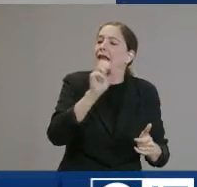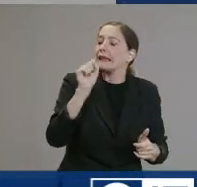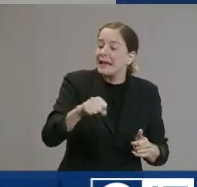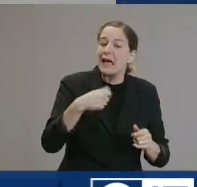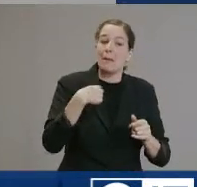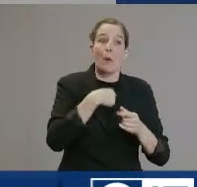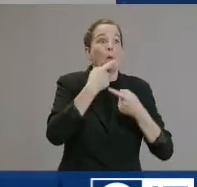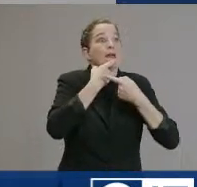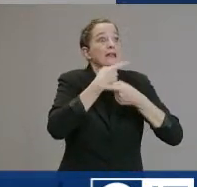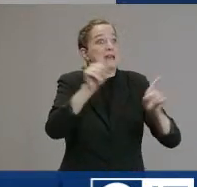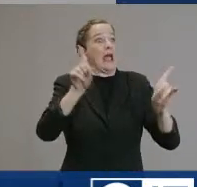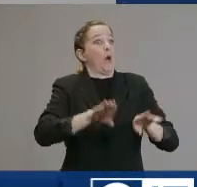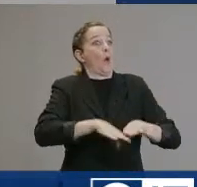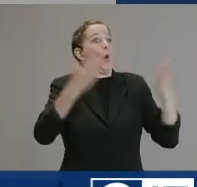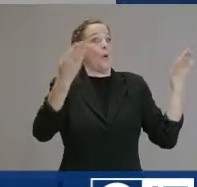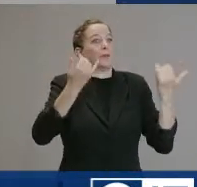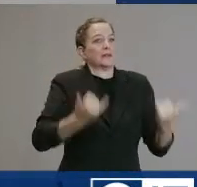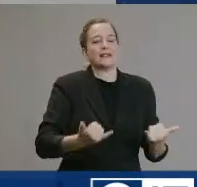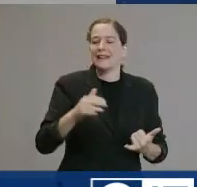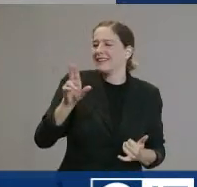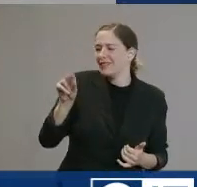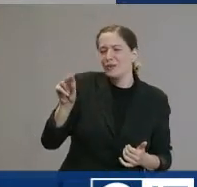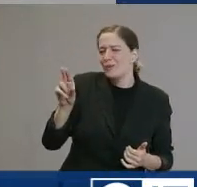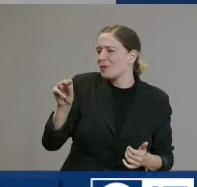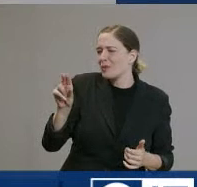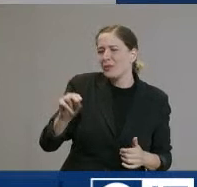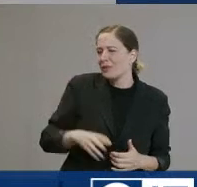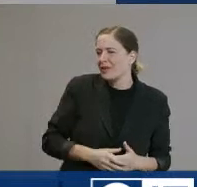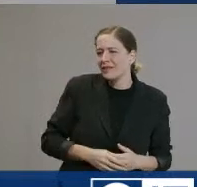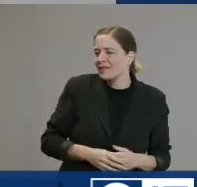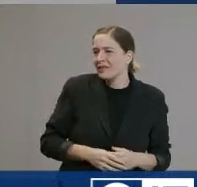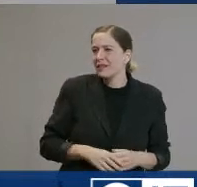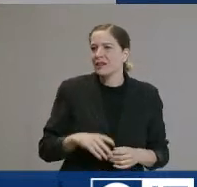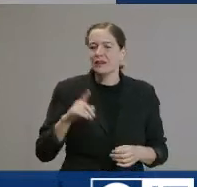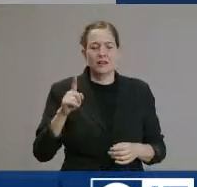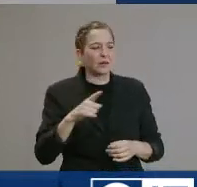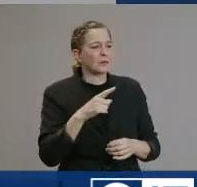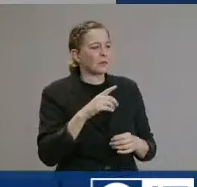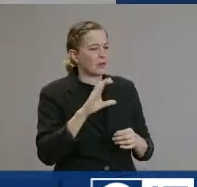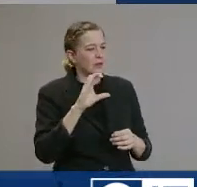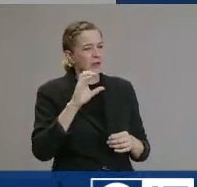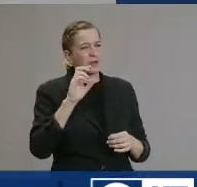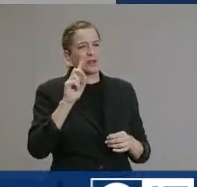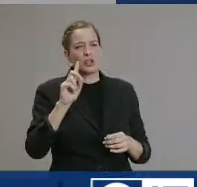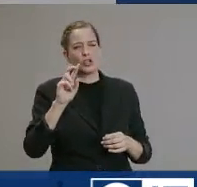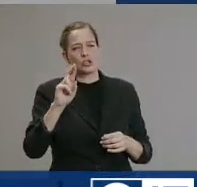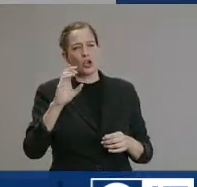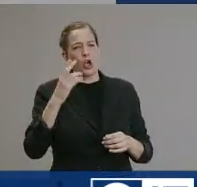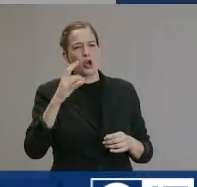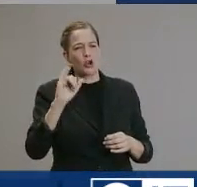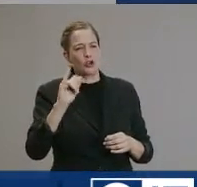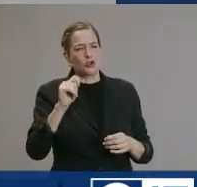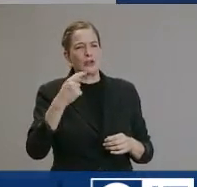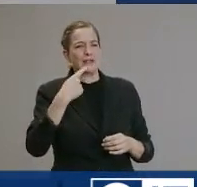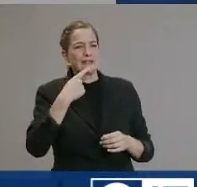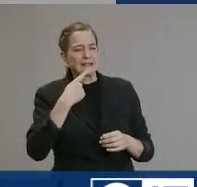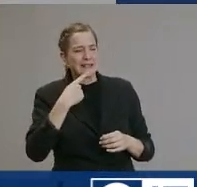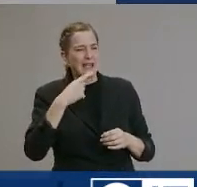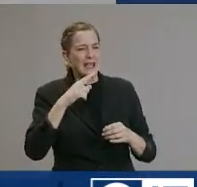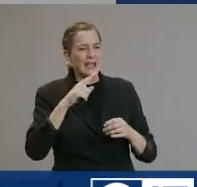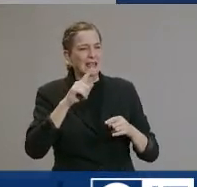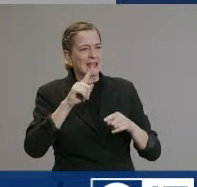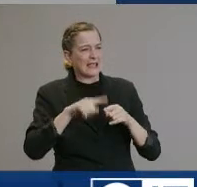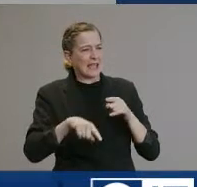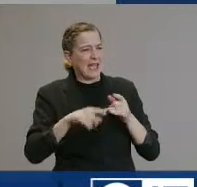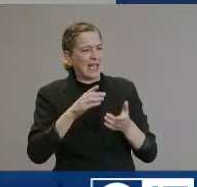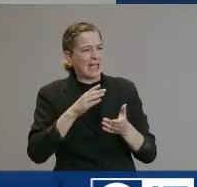Chris say we're not going to be able to stop the spread. We can't stop living sounds like you guys have